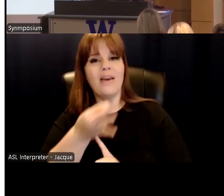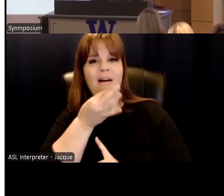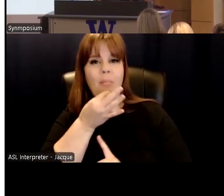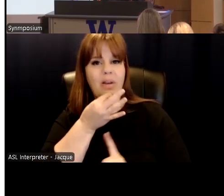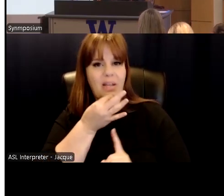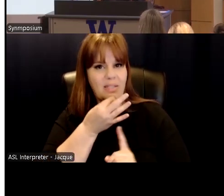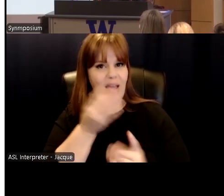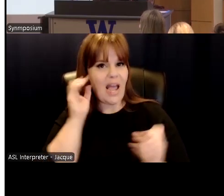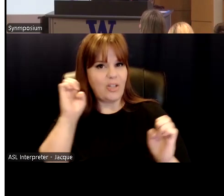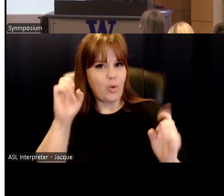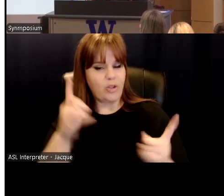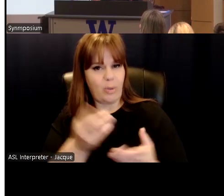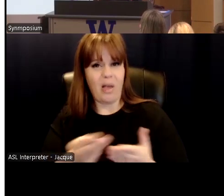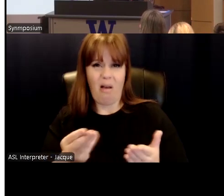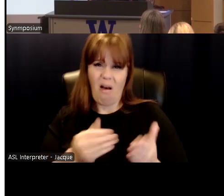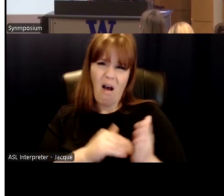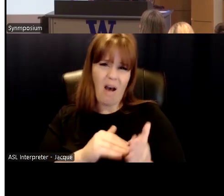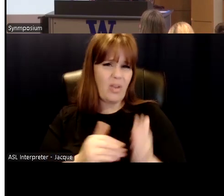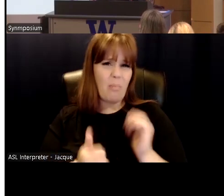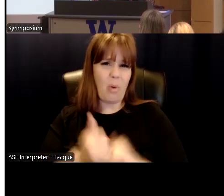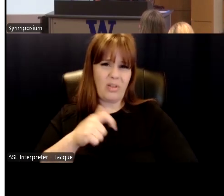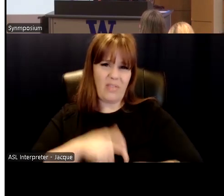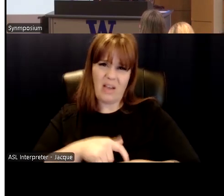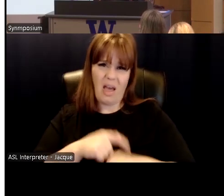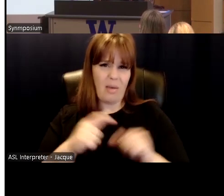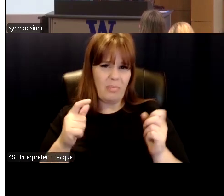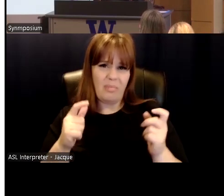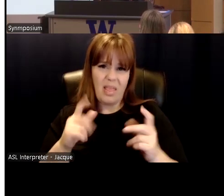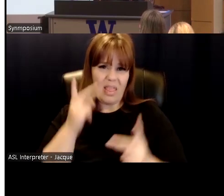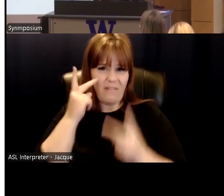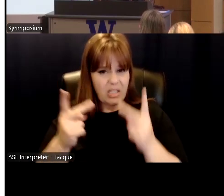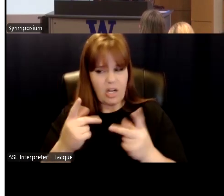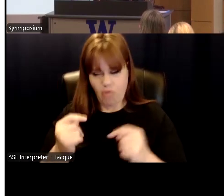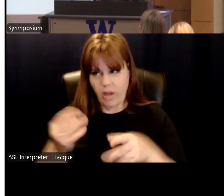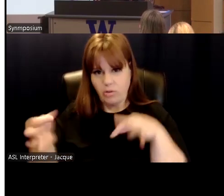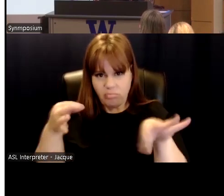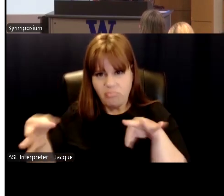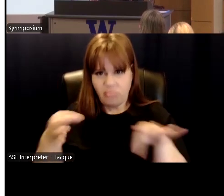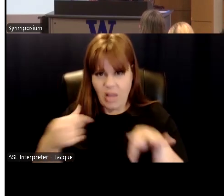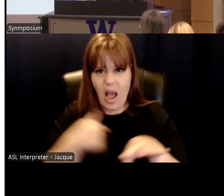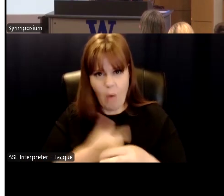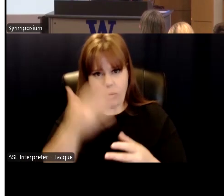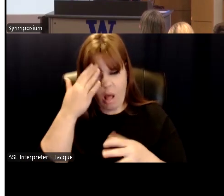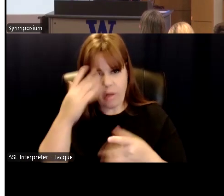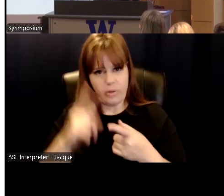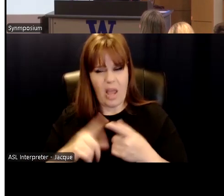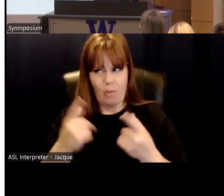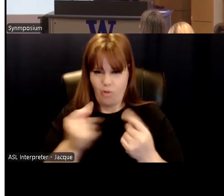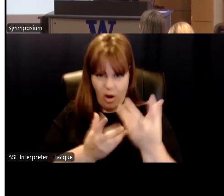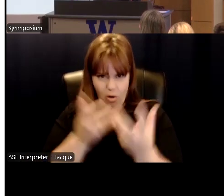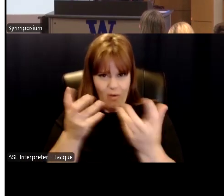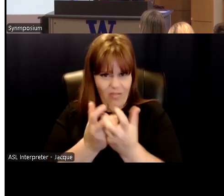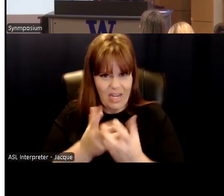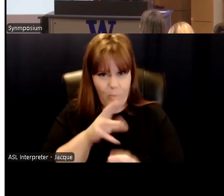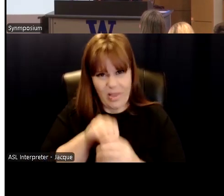A lot of the visit is just trying to convey our knowledge to the patients and being able to fit these visits into that 15